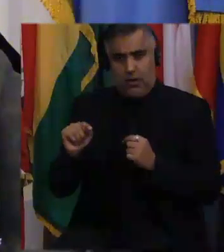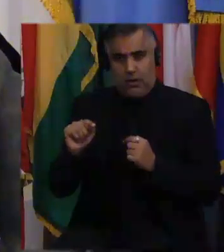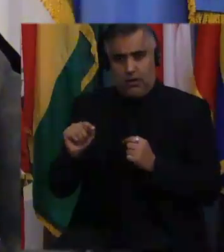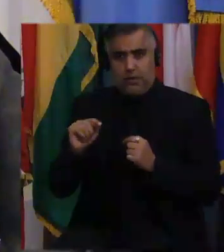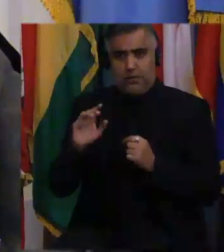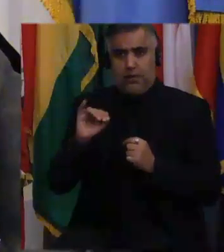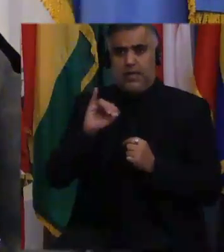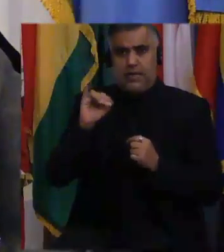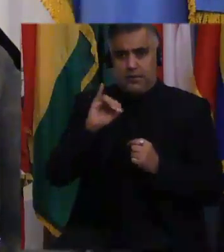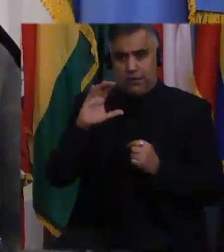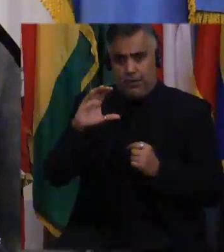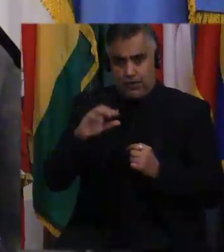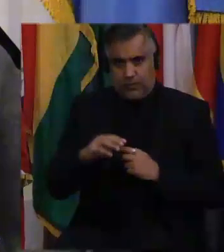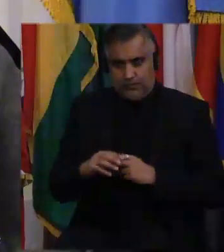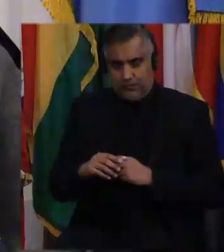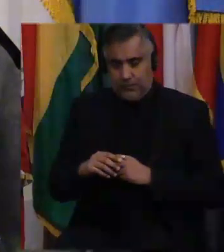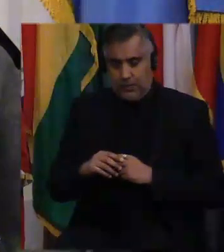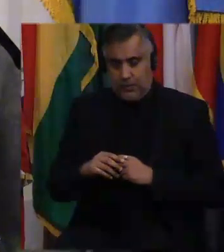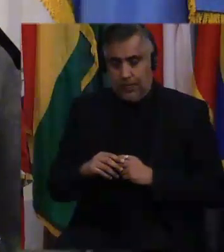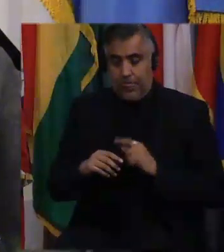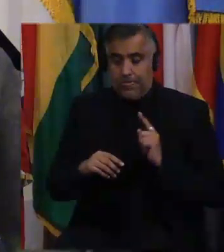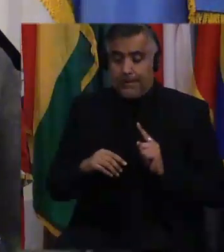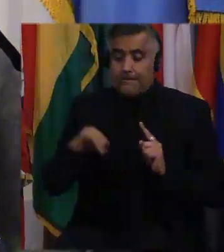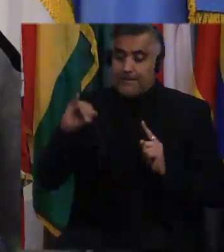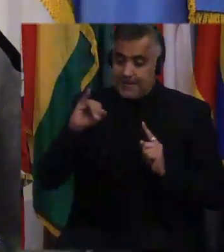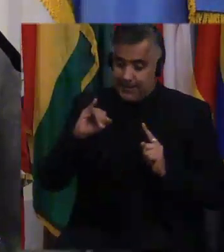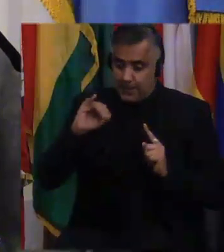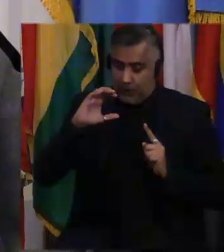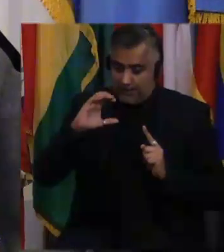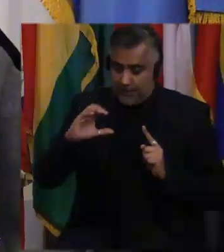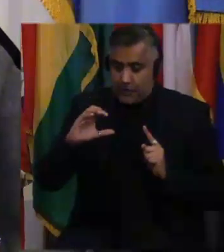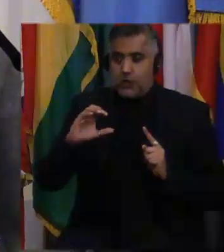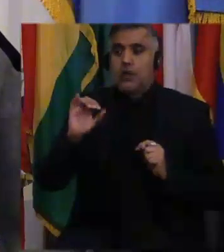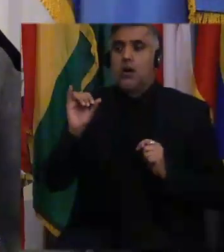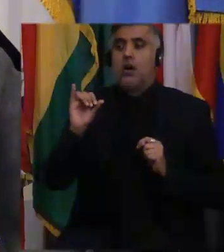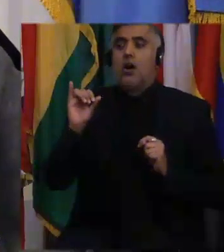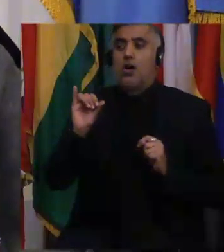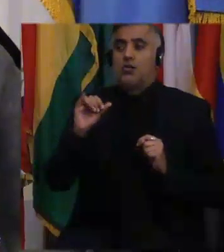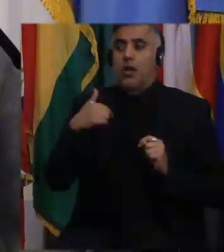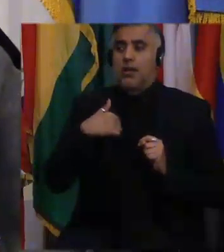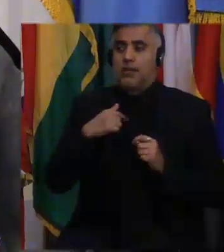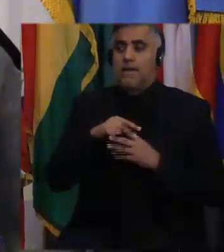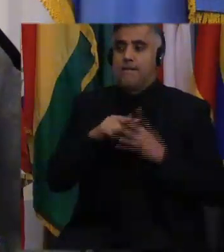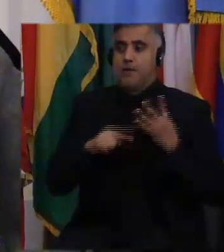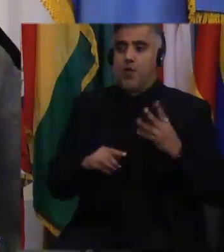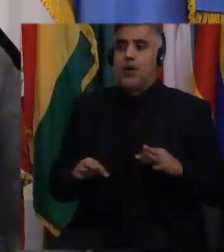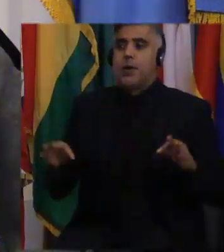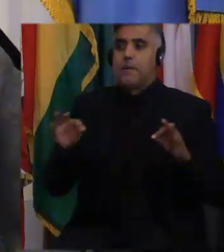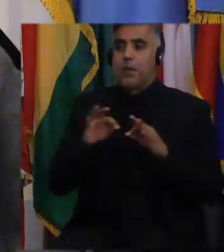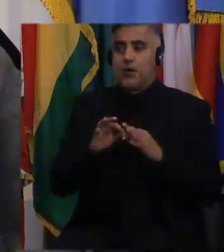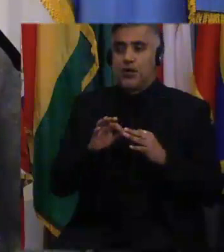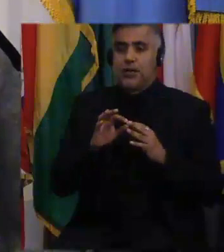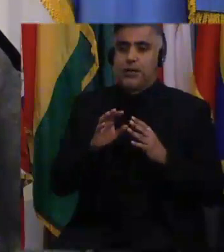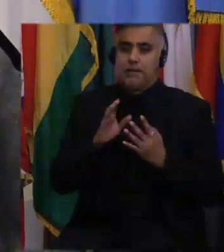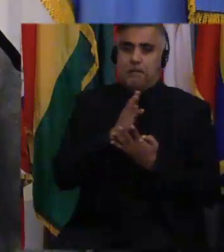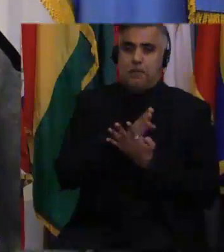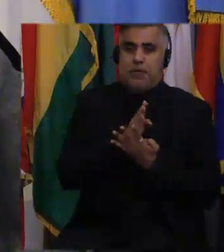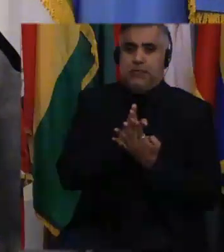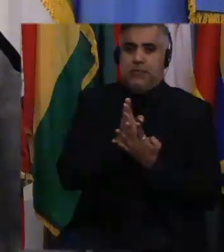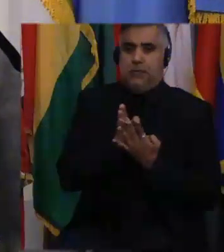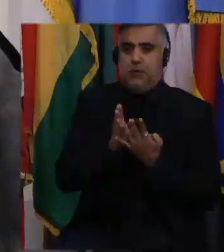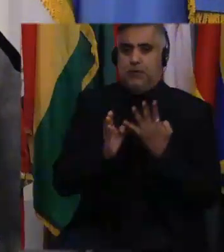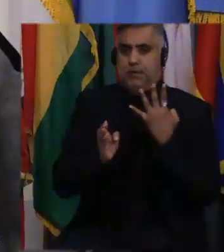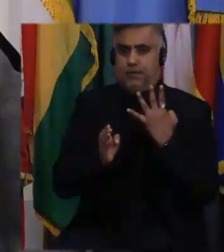of the Istanbul Convention. The Istanbul Convention is based on 4 very important principles, and I